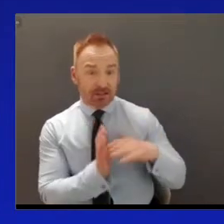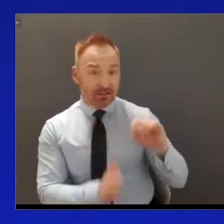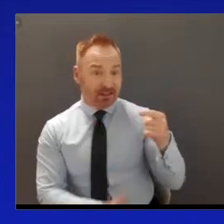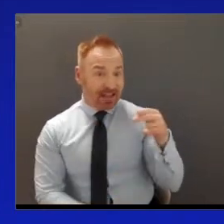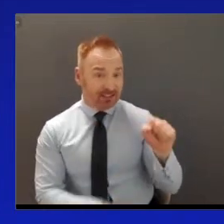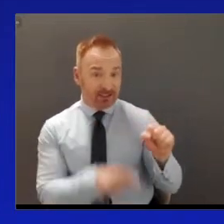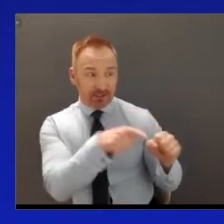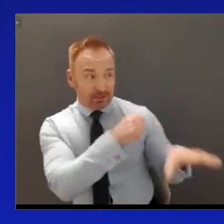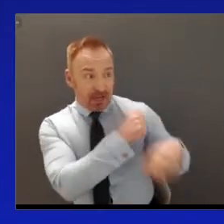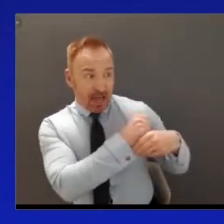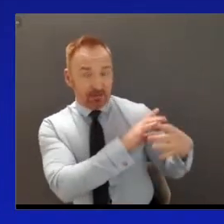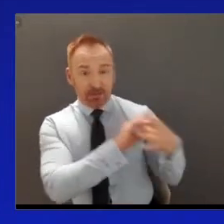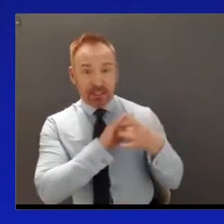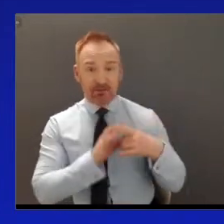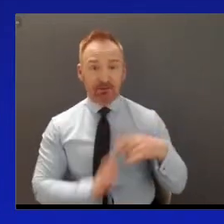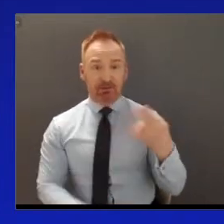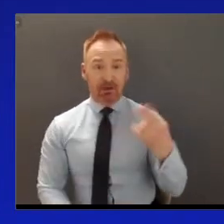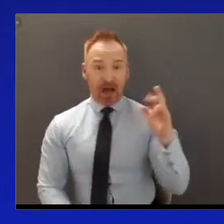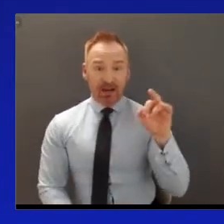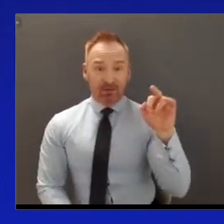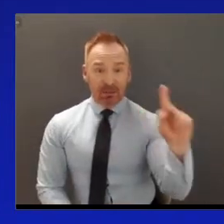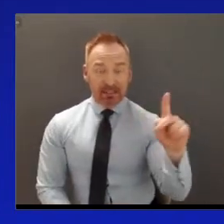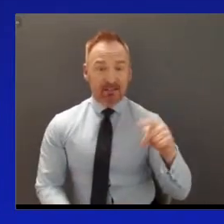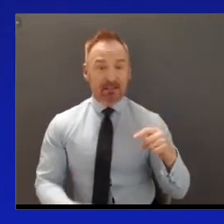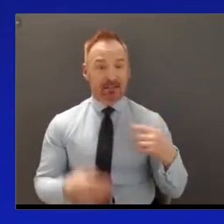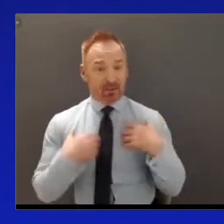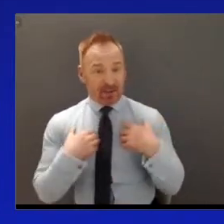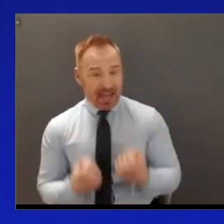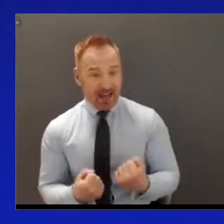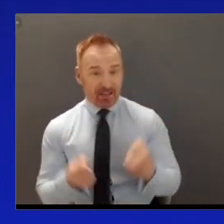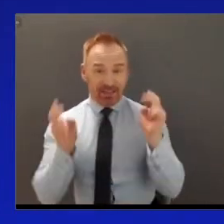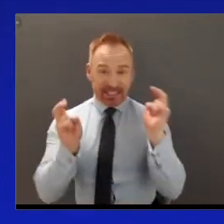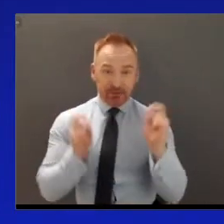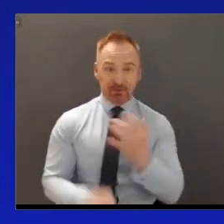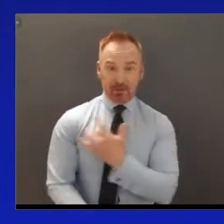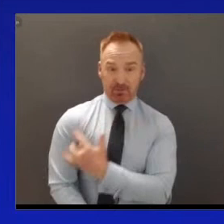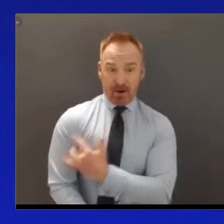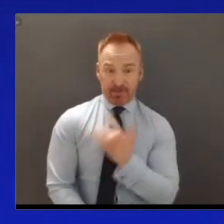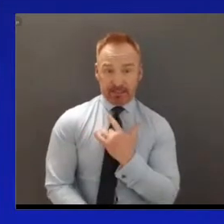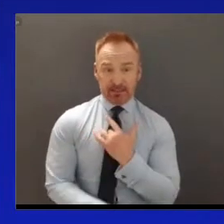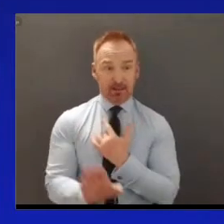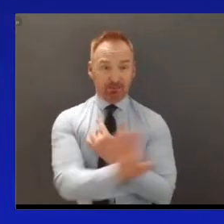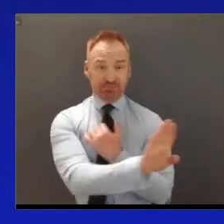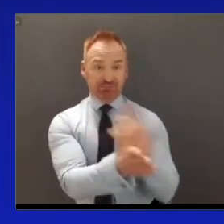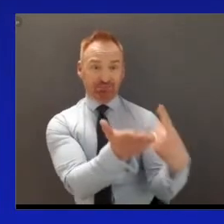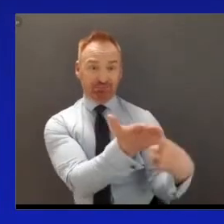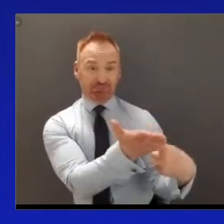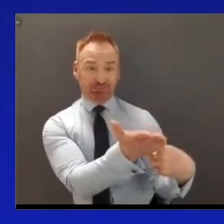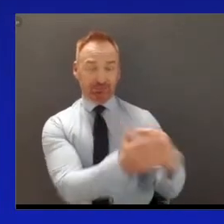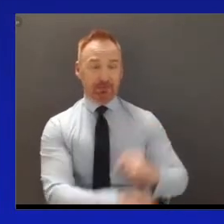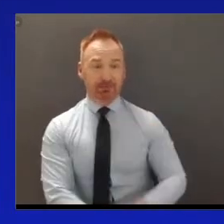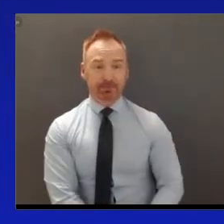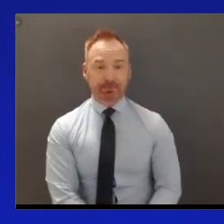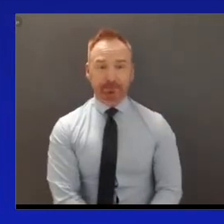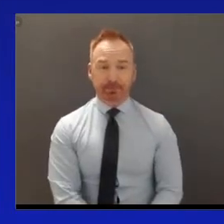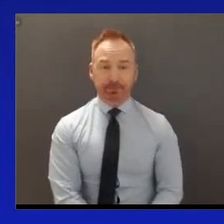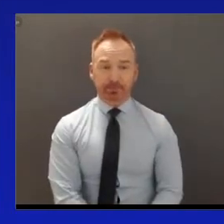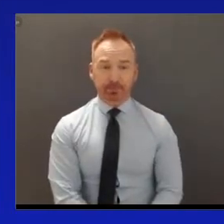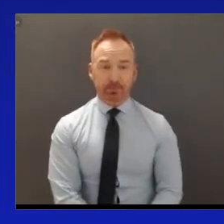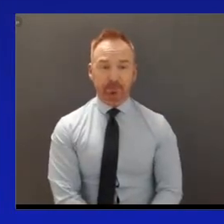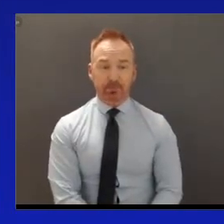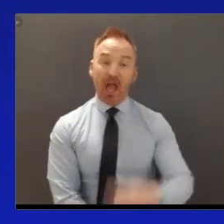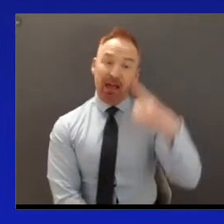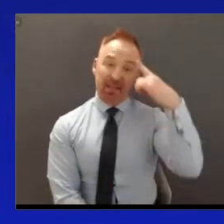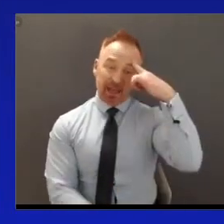healthcare conditions and the discussions being had at the province to define that. Well, I think they're looking at the